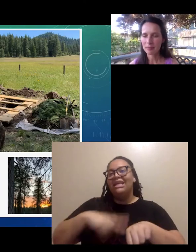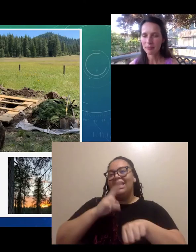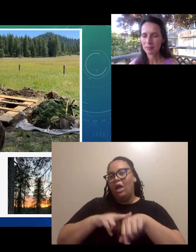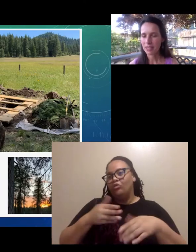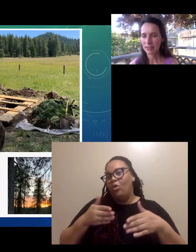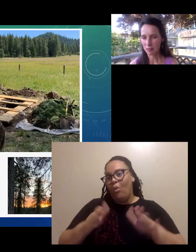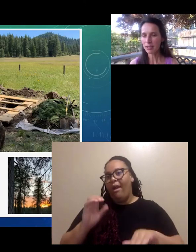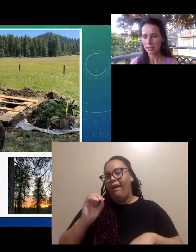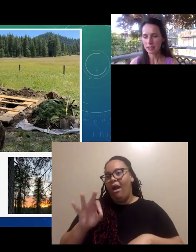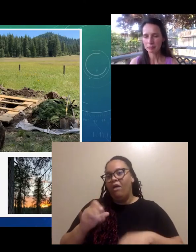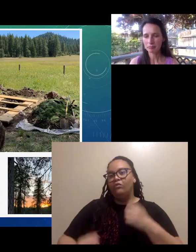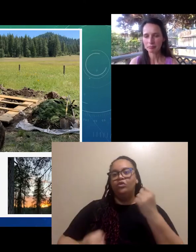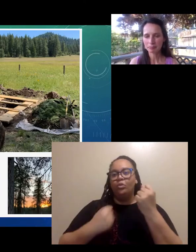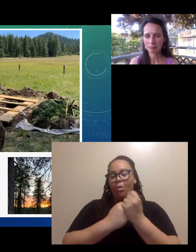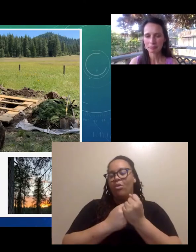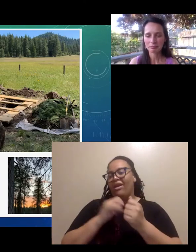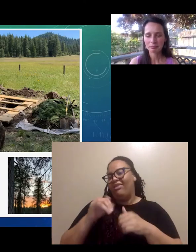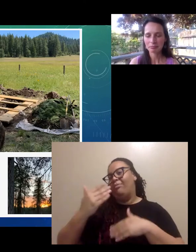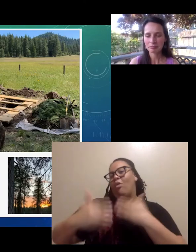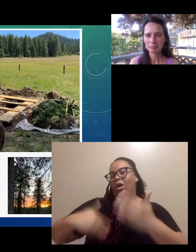um, that process.